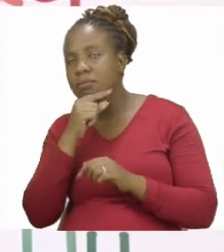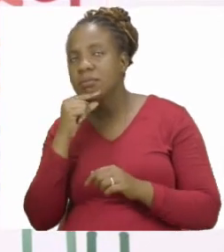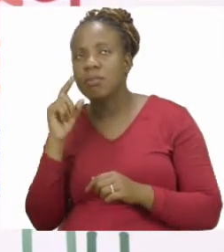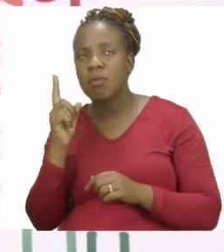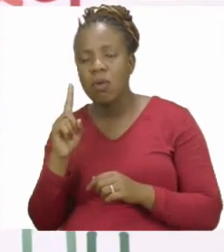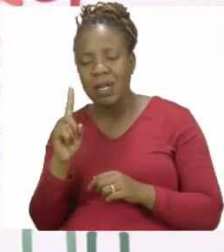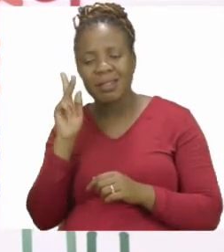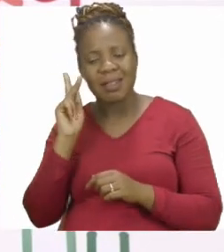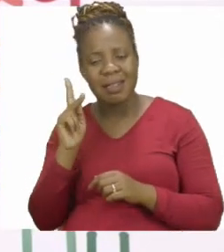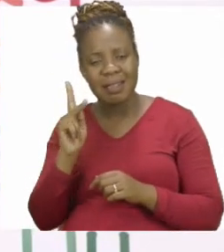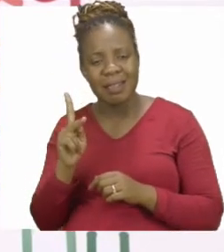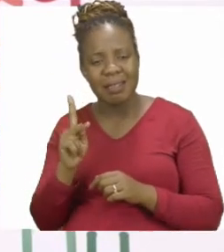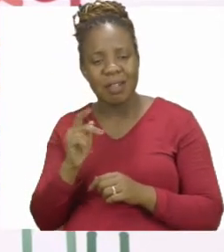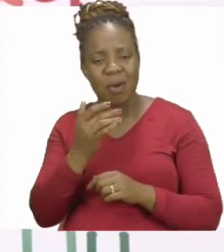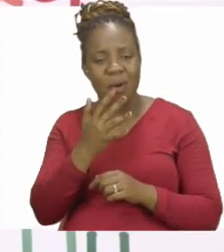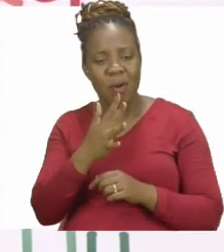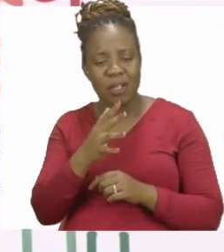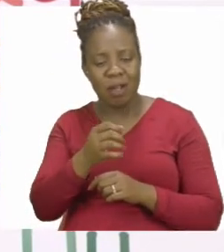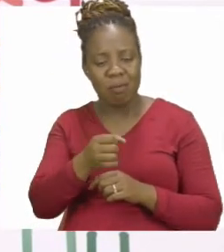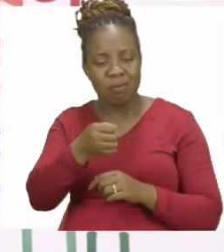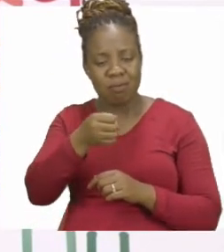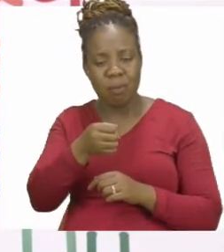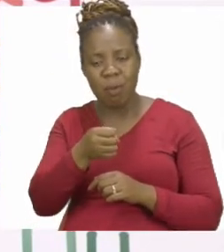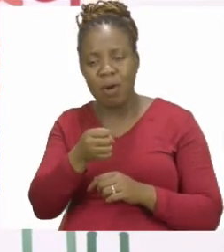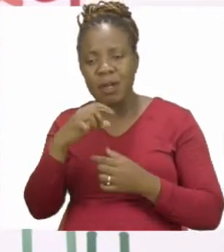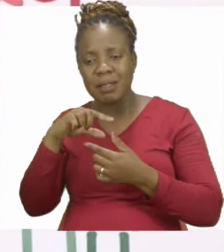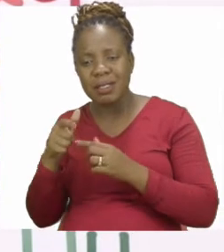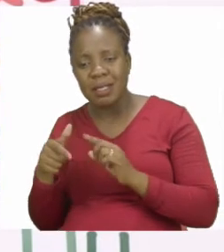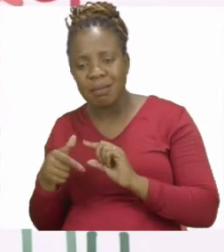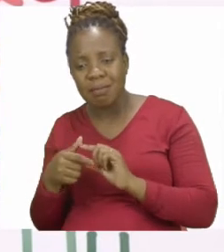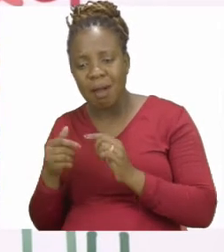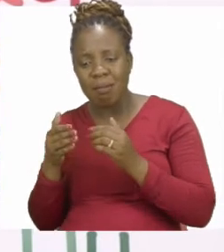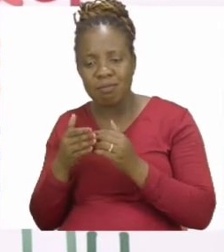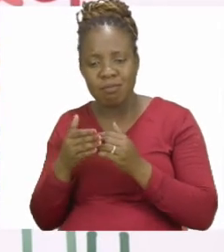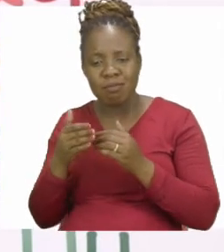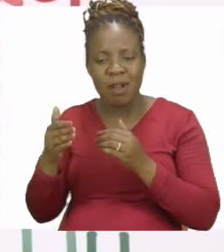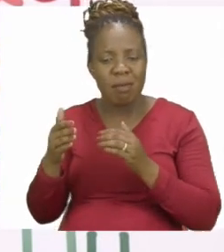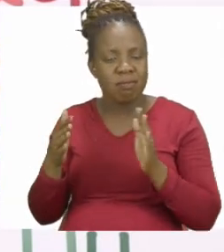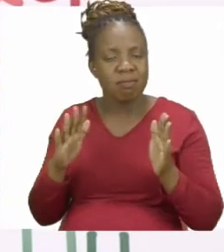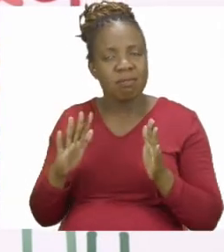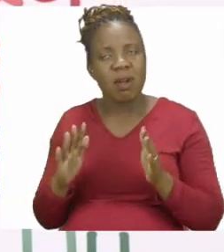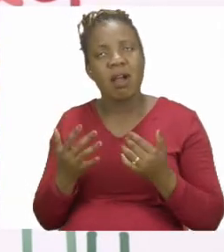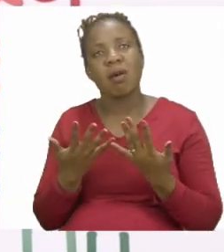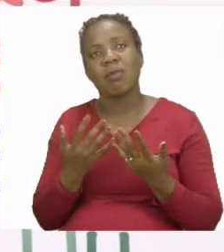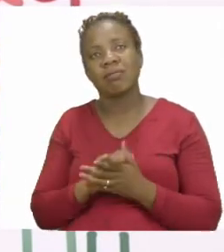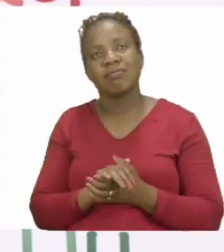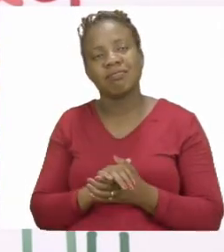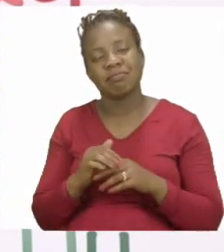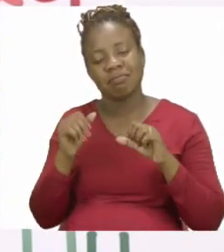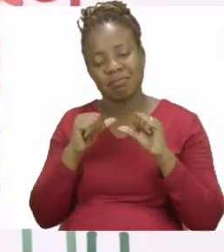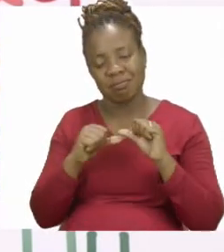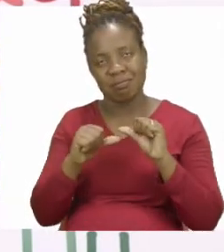the water jar to the shape. Okay, now boys and girls, you can go ahead and